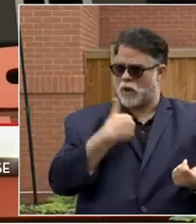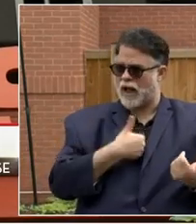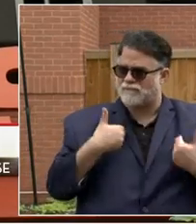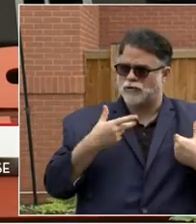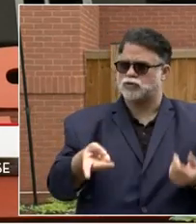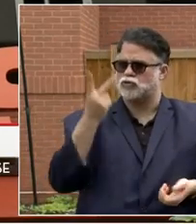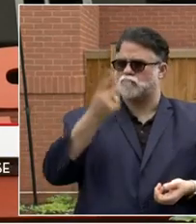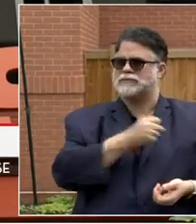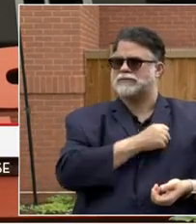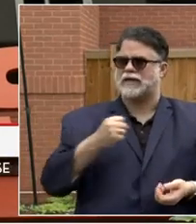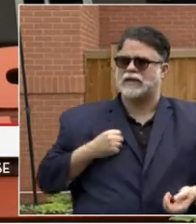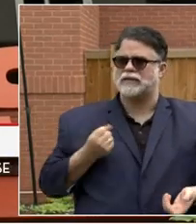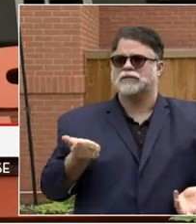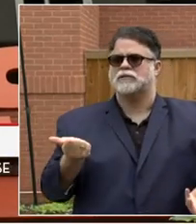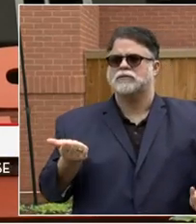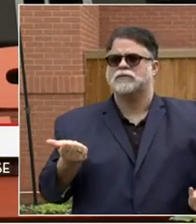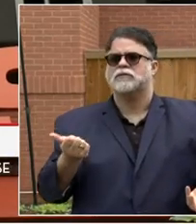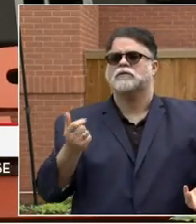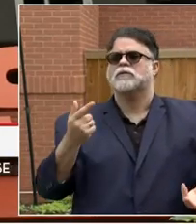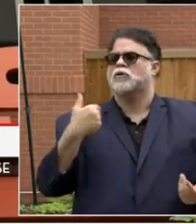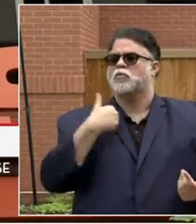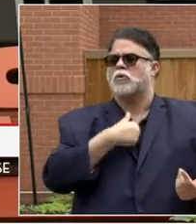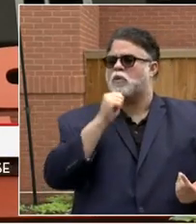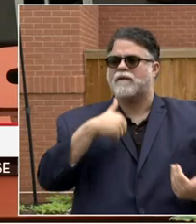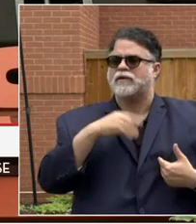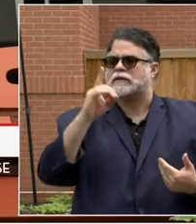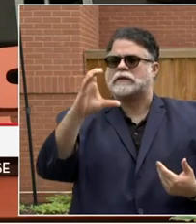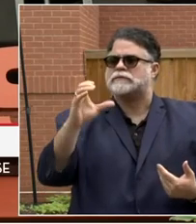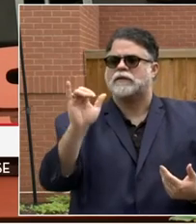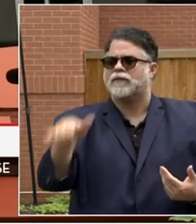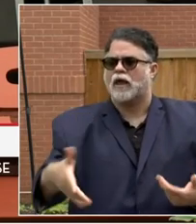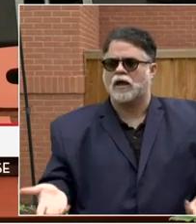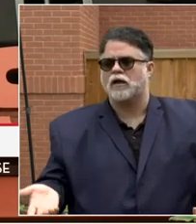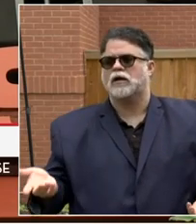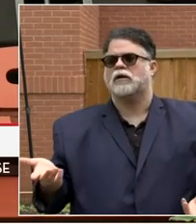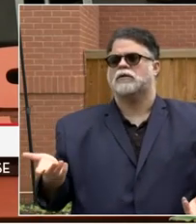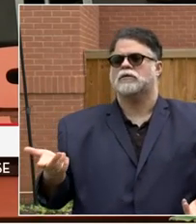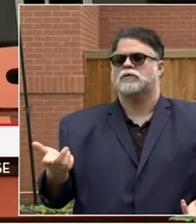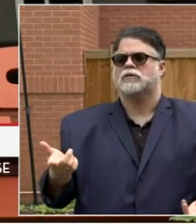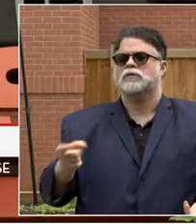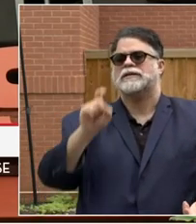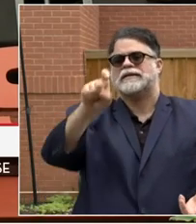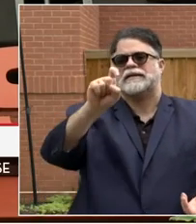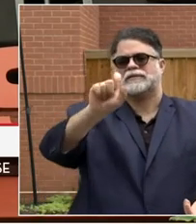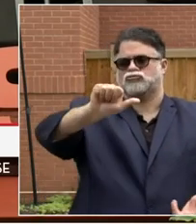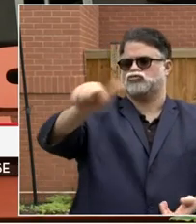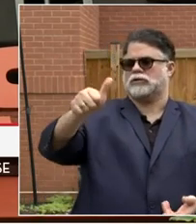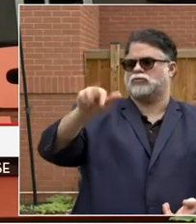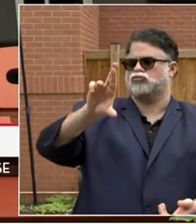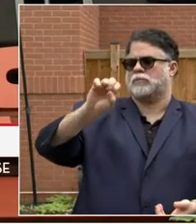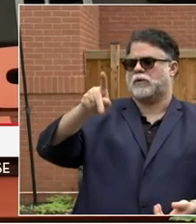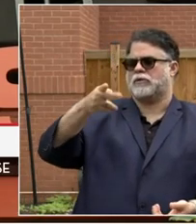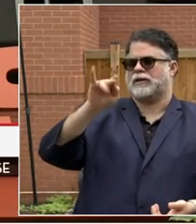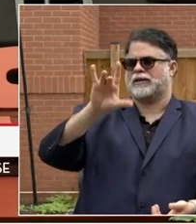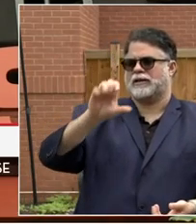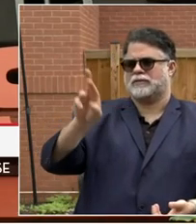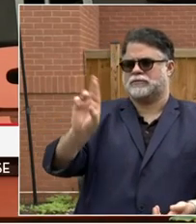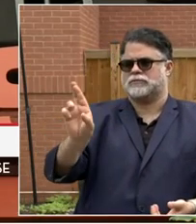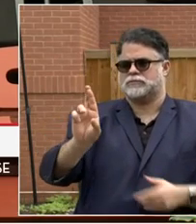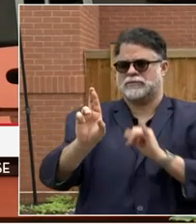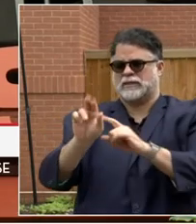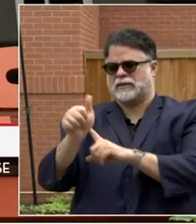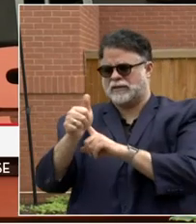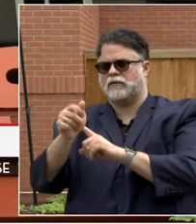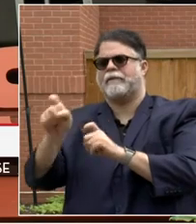that discussion, but the president said it well. We need 10 Republicans to join with common sense regulation